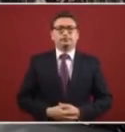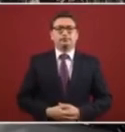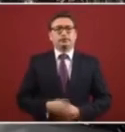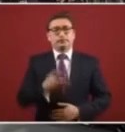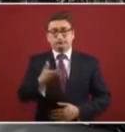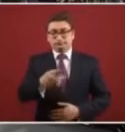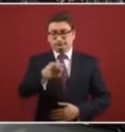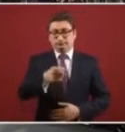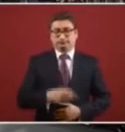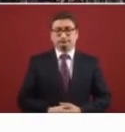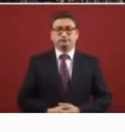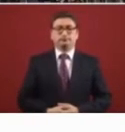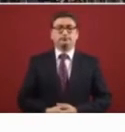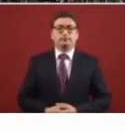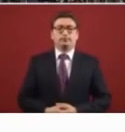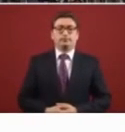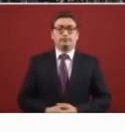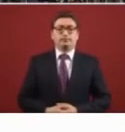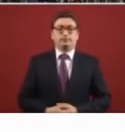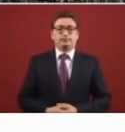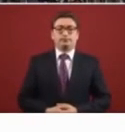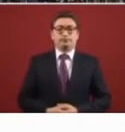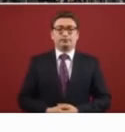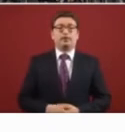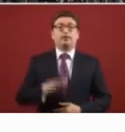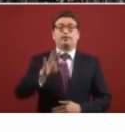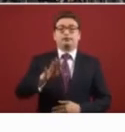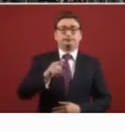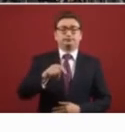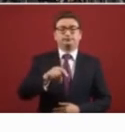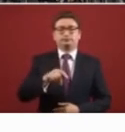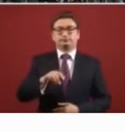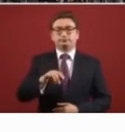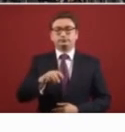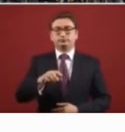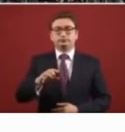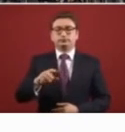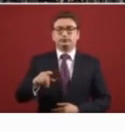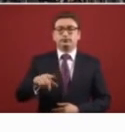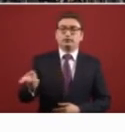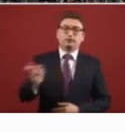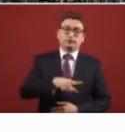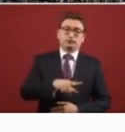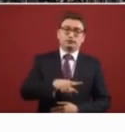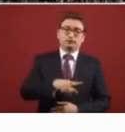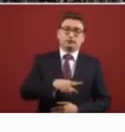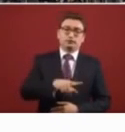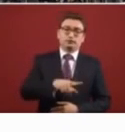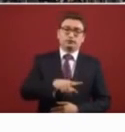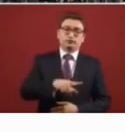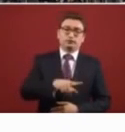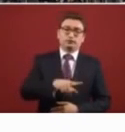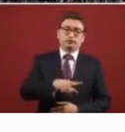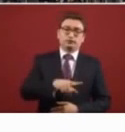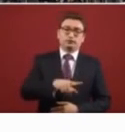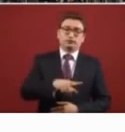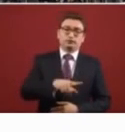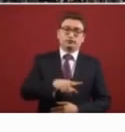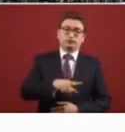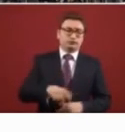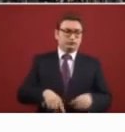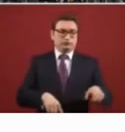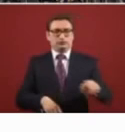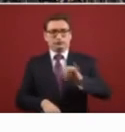advance in this purpose. Ah, okay. Ya nos vamos para la izquierda. So now he's going to the